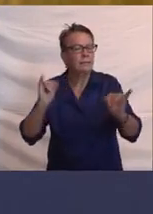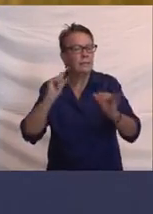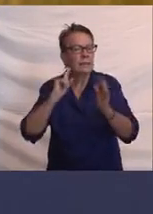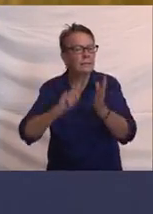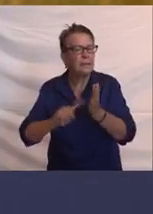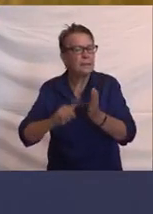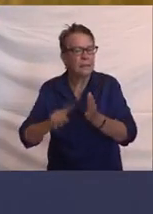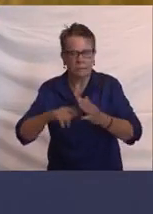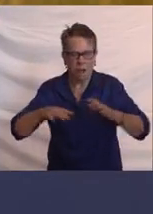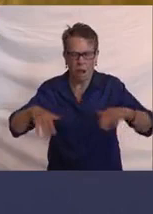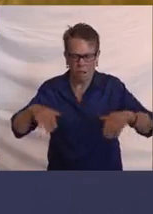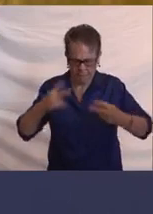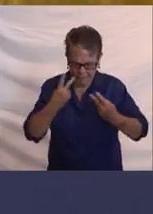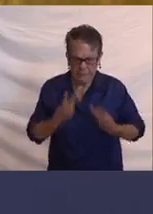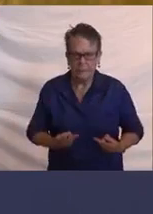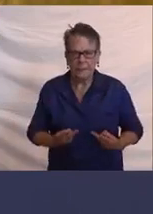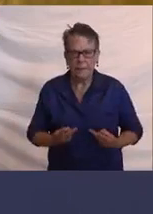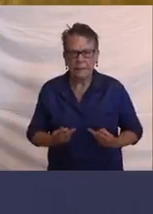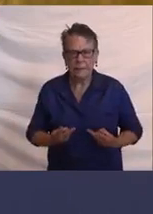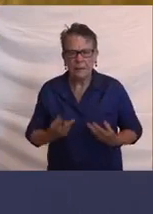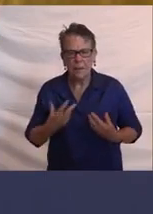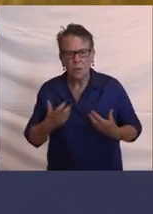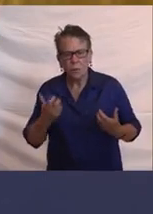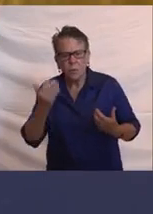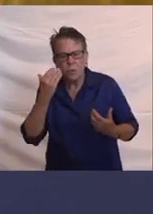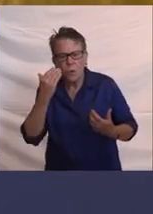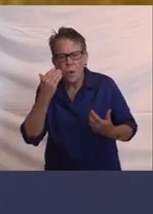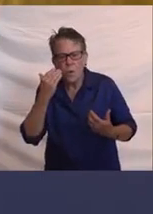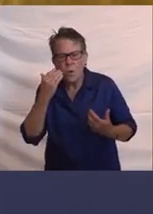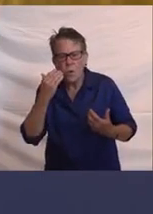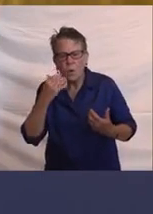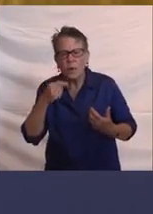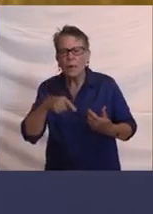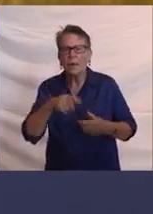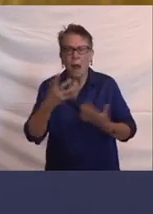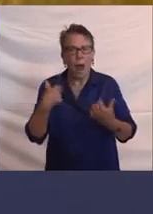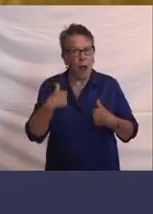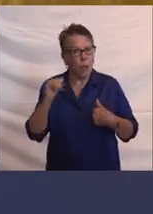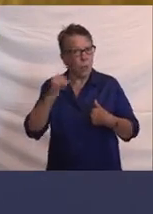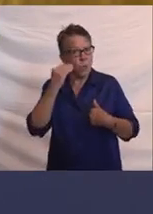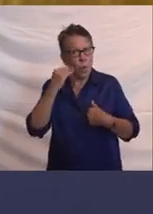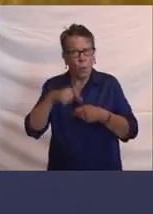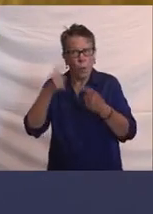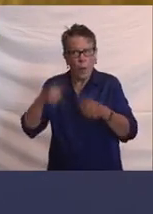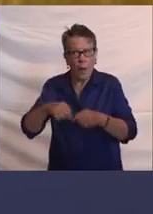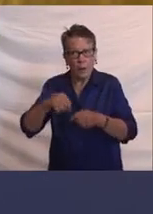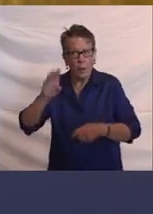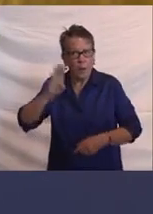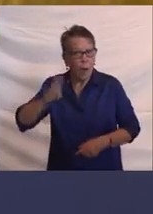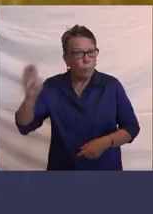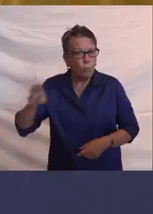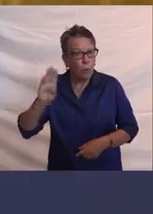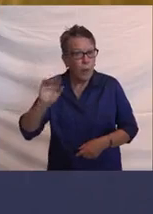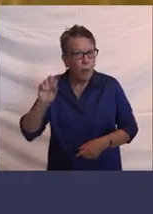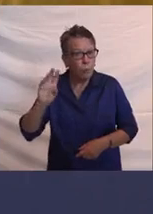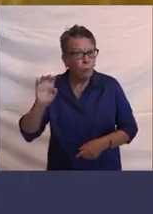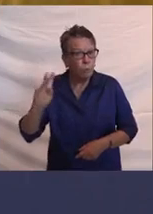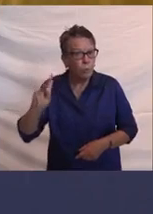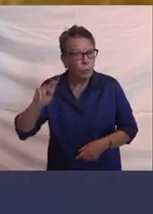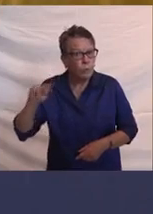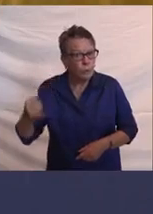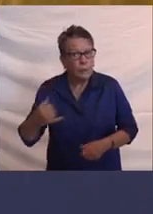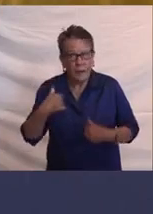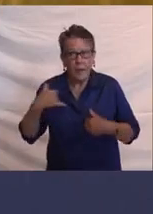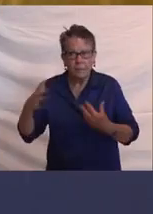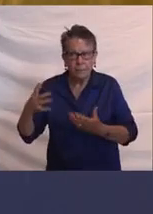to the mayor, who's a really good guy, right after it happened. I know he wants to get to the bottom of it, and I can say on behalf of NJ